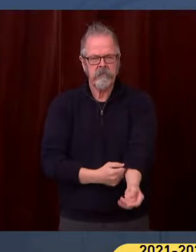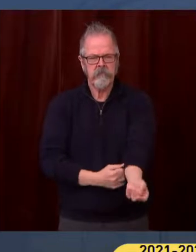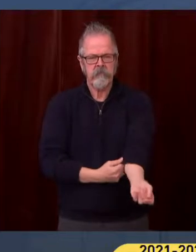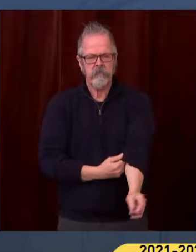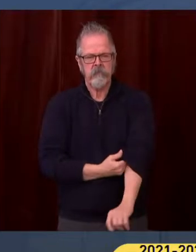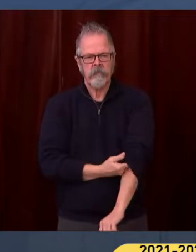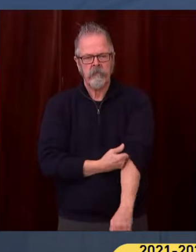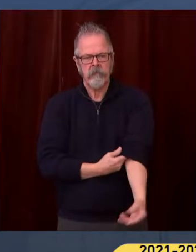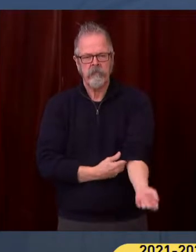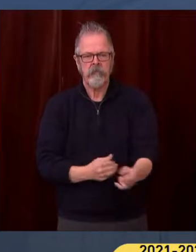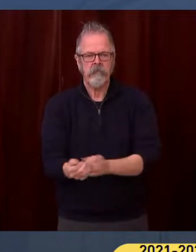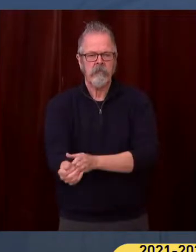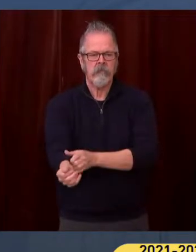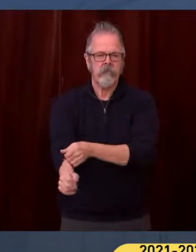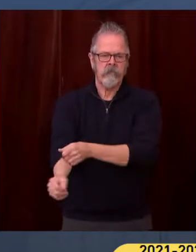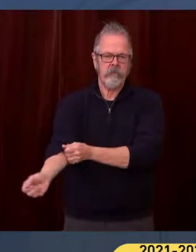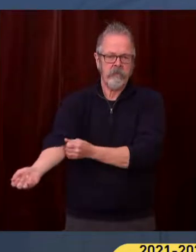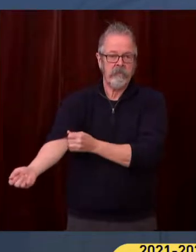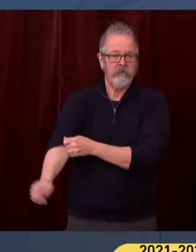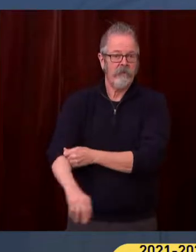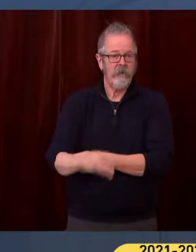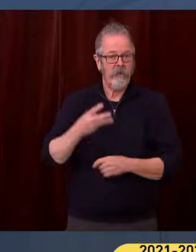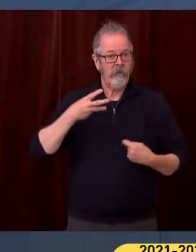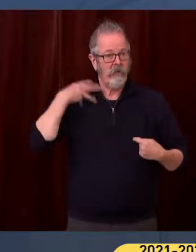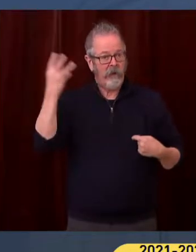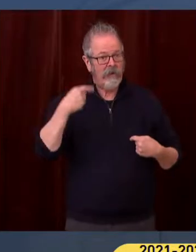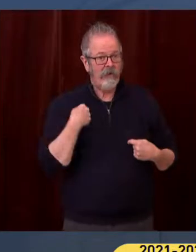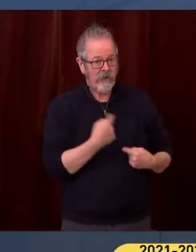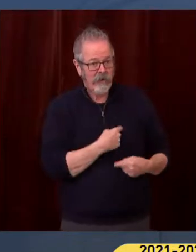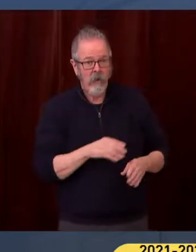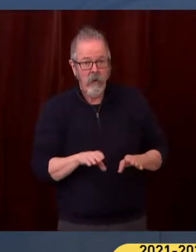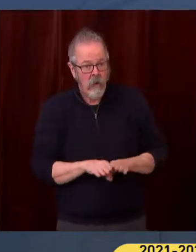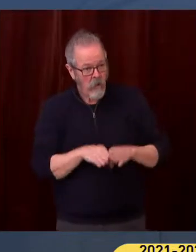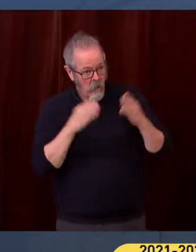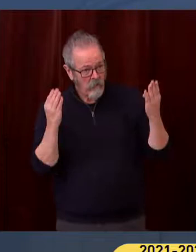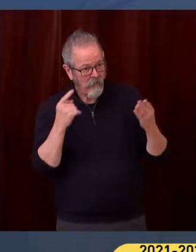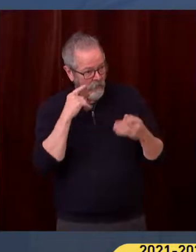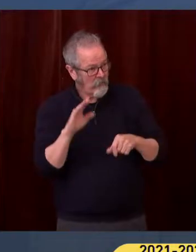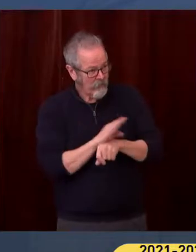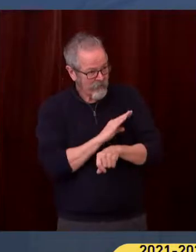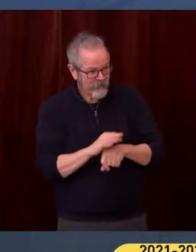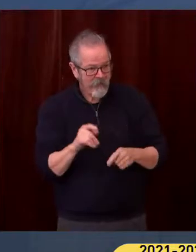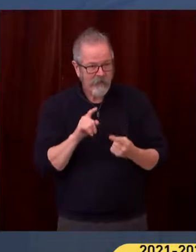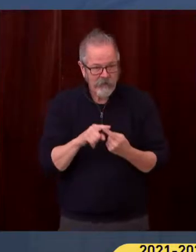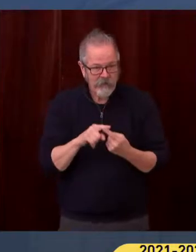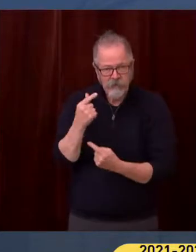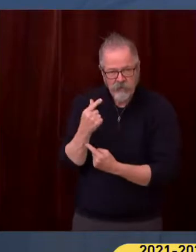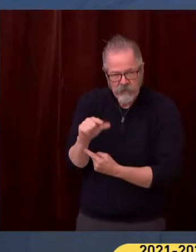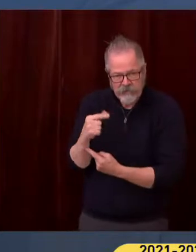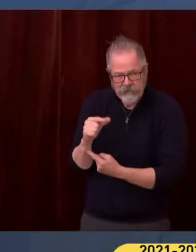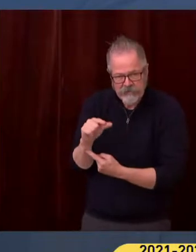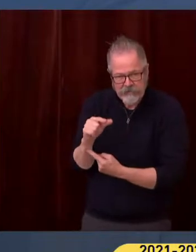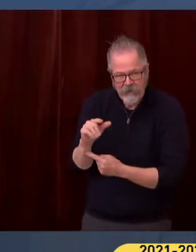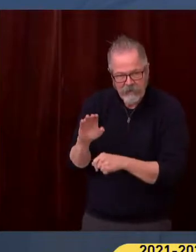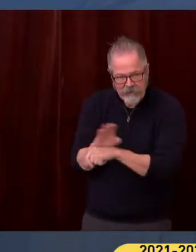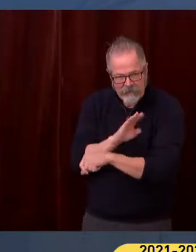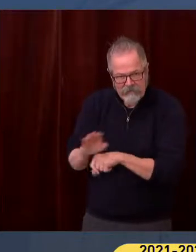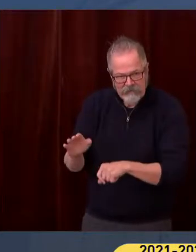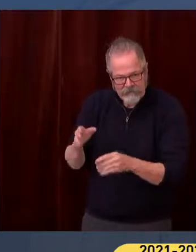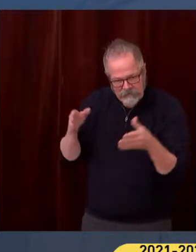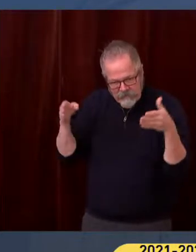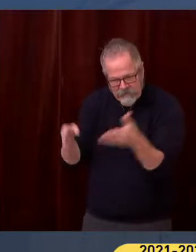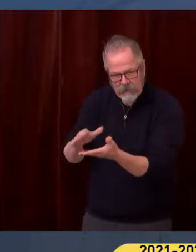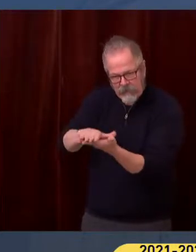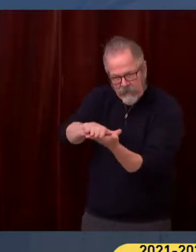business. R I know our employees appreciate the economic benefits the plant brings to Grays Harbor. R But the local economic impact of the